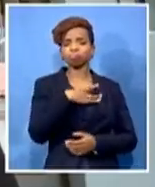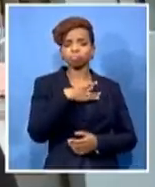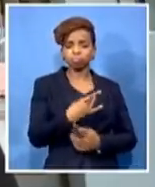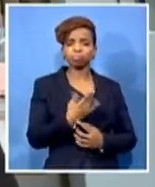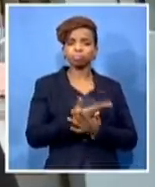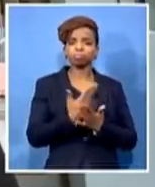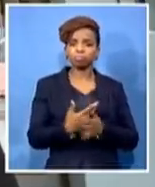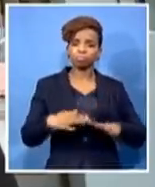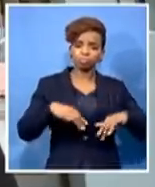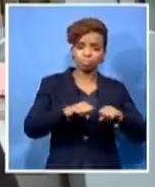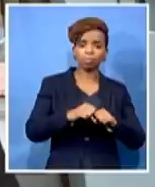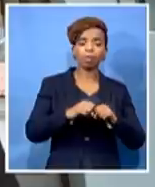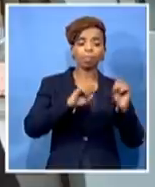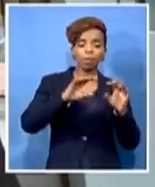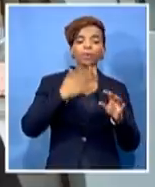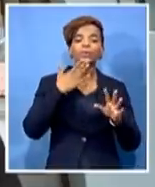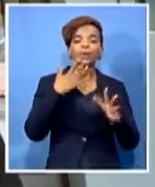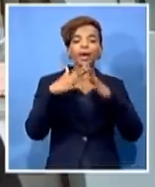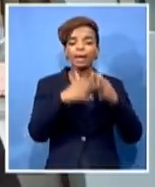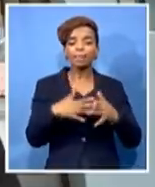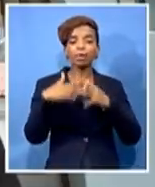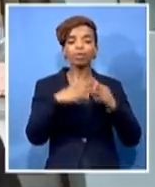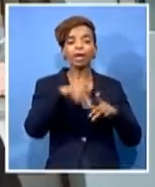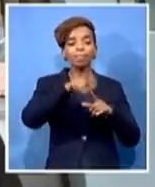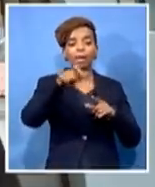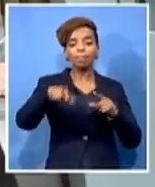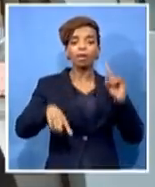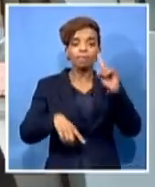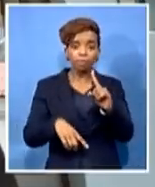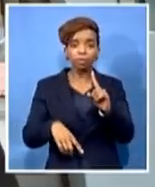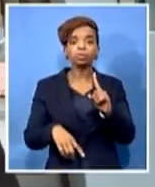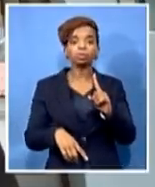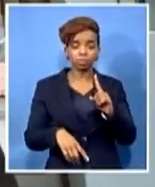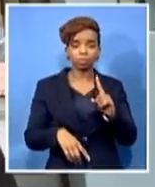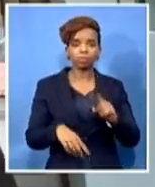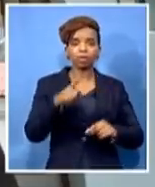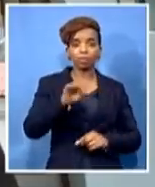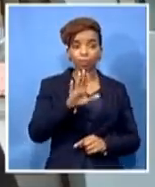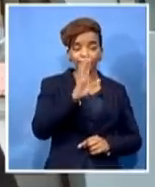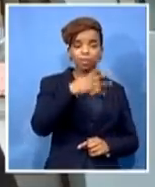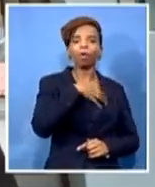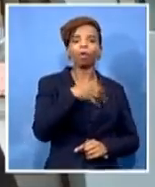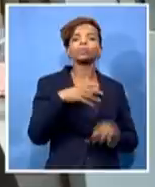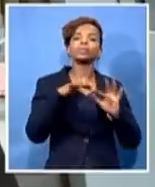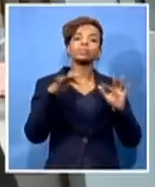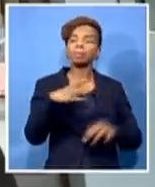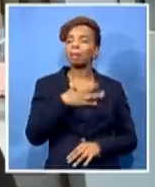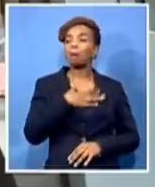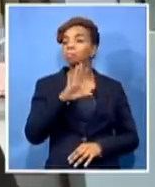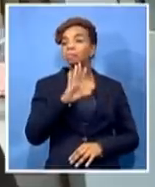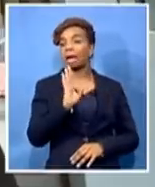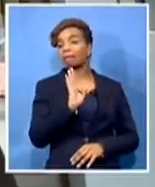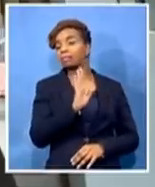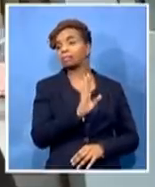made a mark, in a sense, for his own people. We may not like him, but let's wait and see. And I